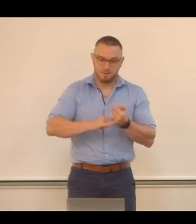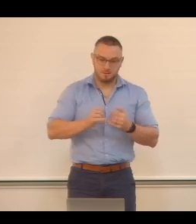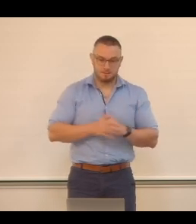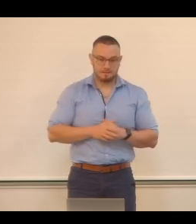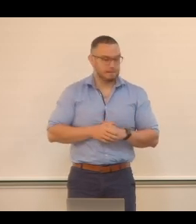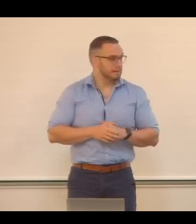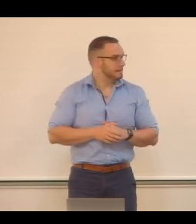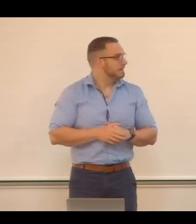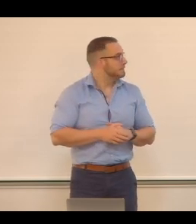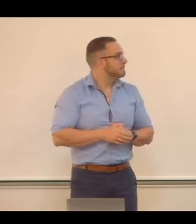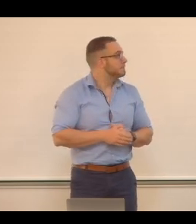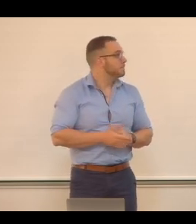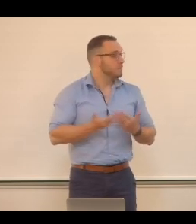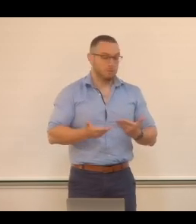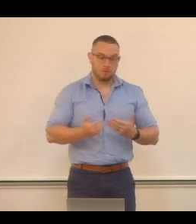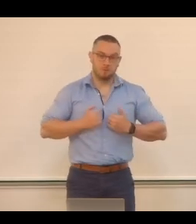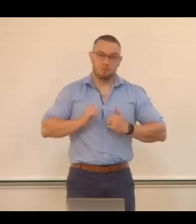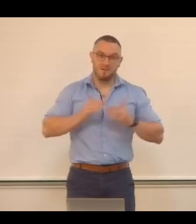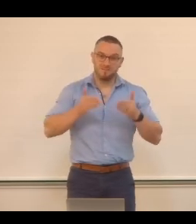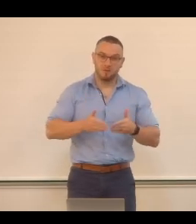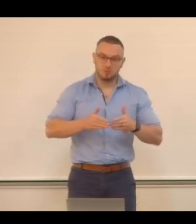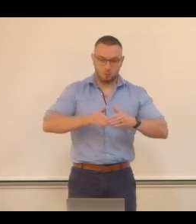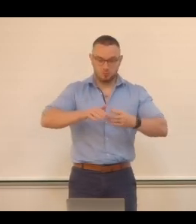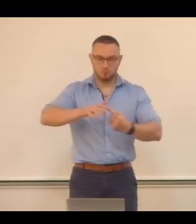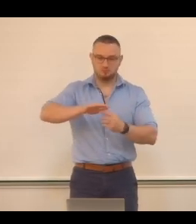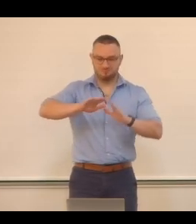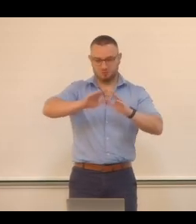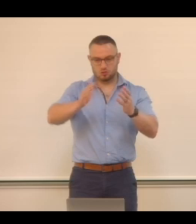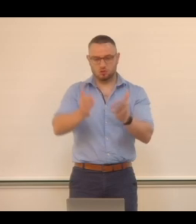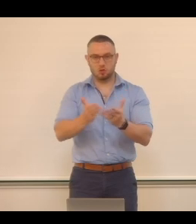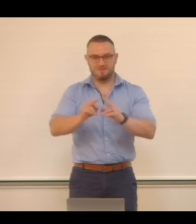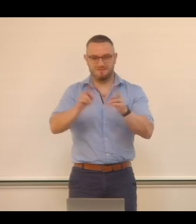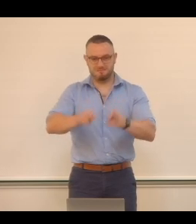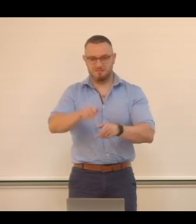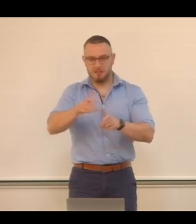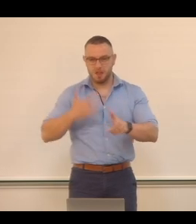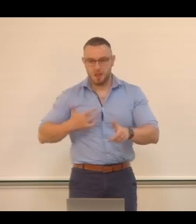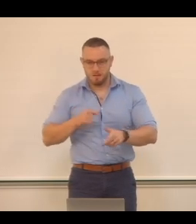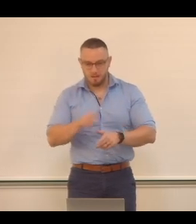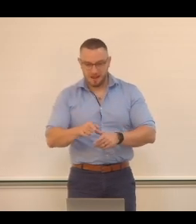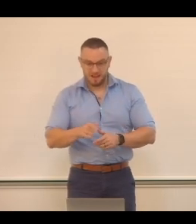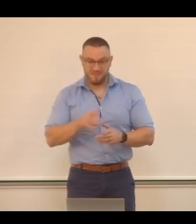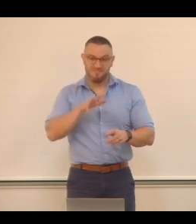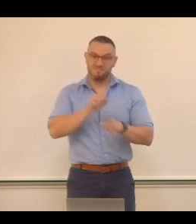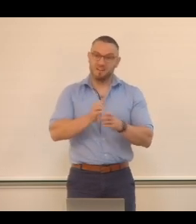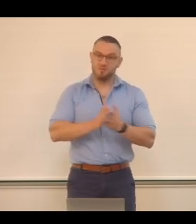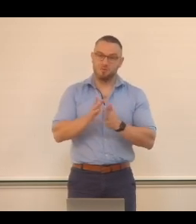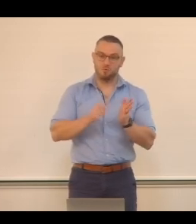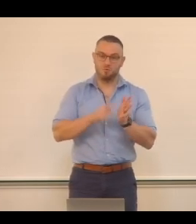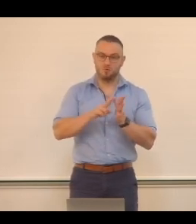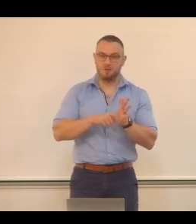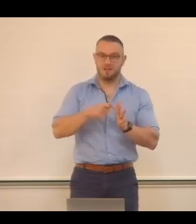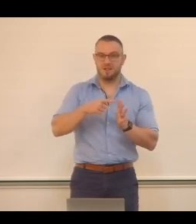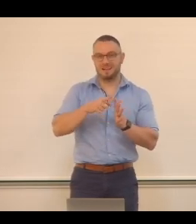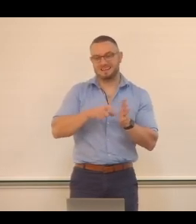And currently, my focus is on surface habitation. So you'll find me on LinkedIn as